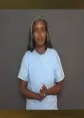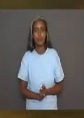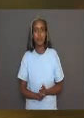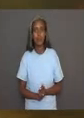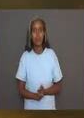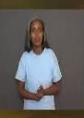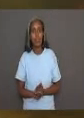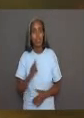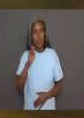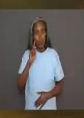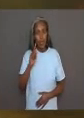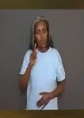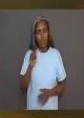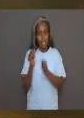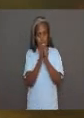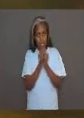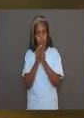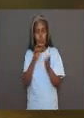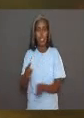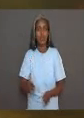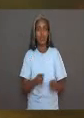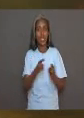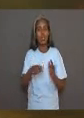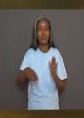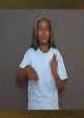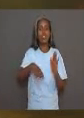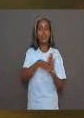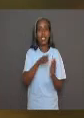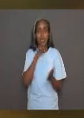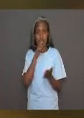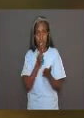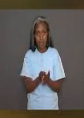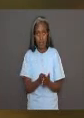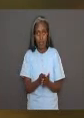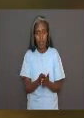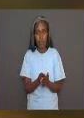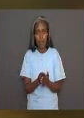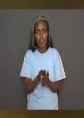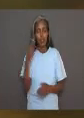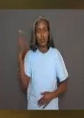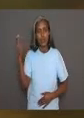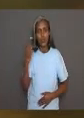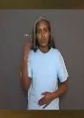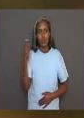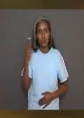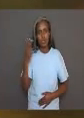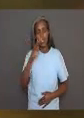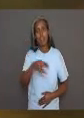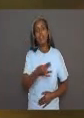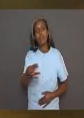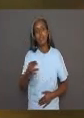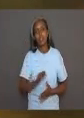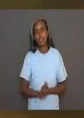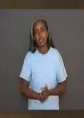One of the common ways to represent data is to use a table.